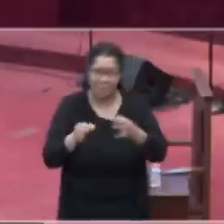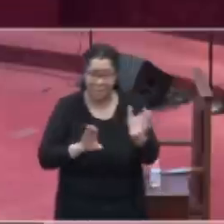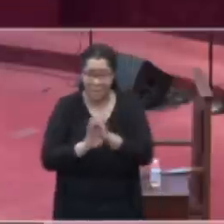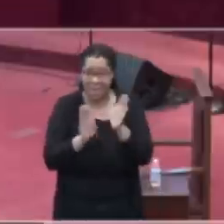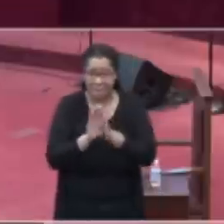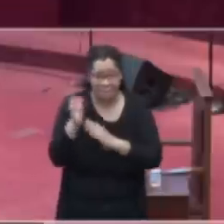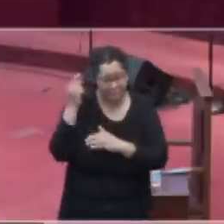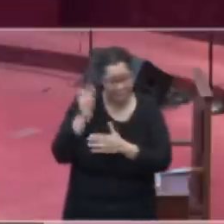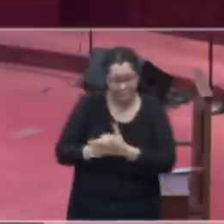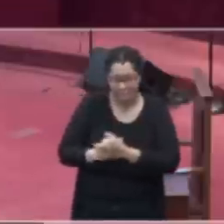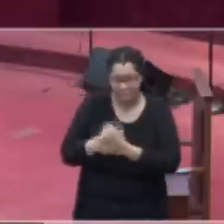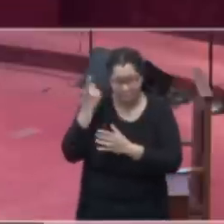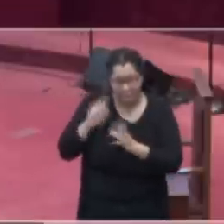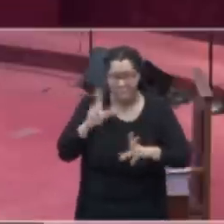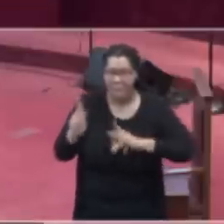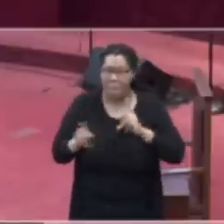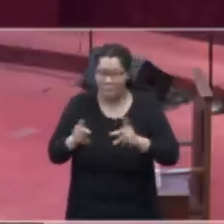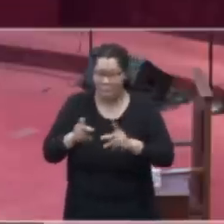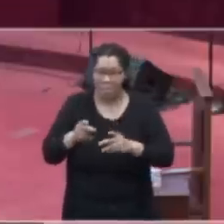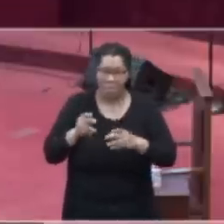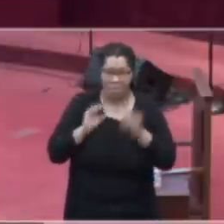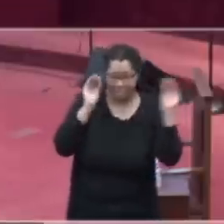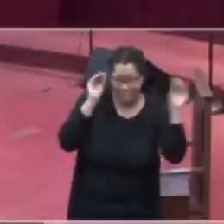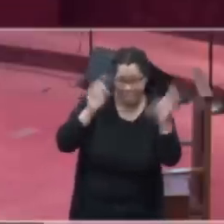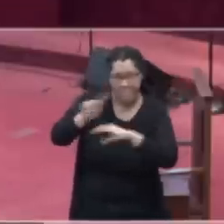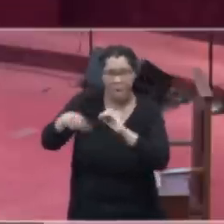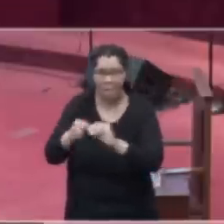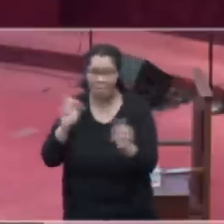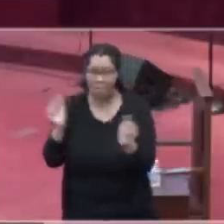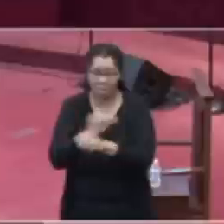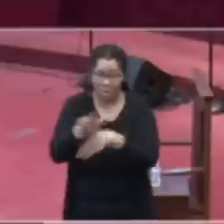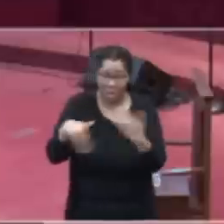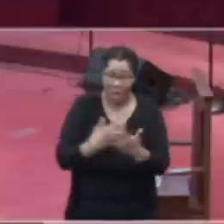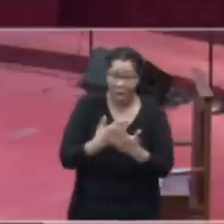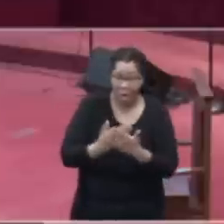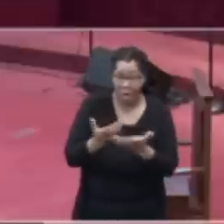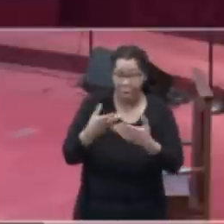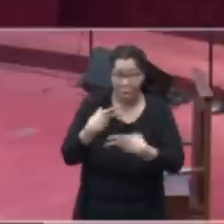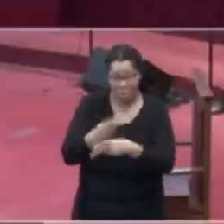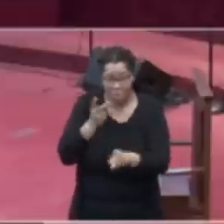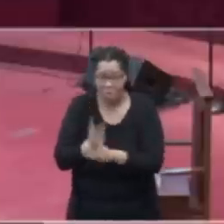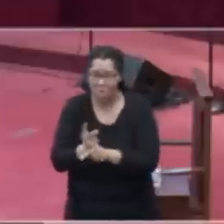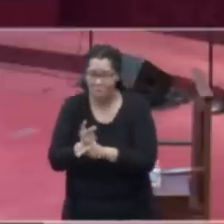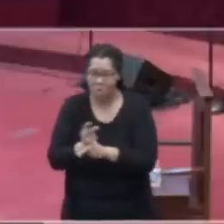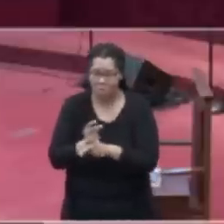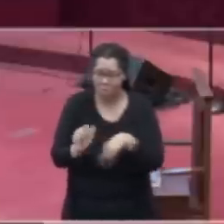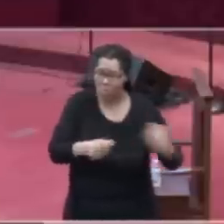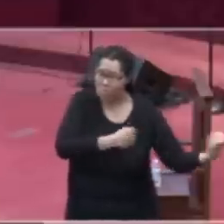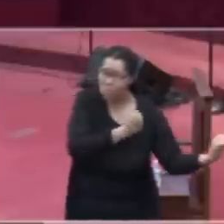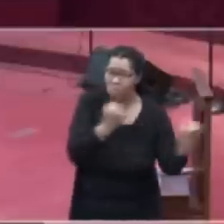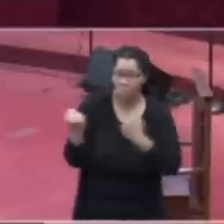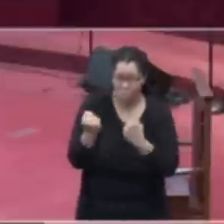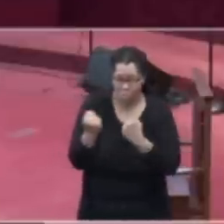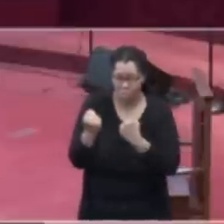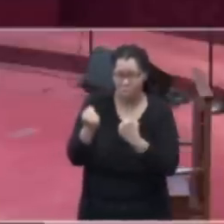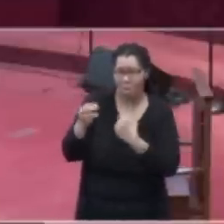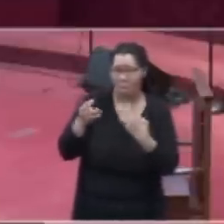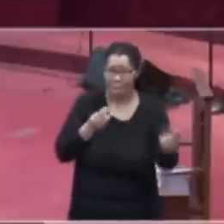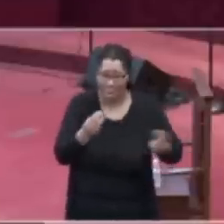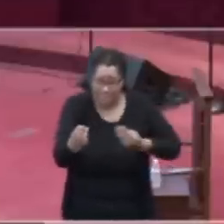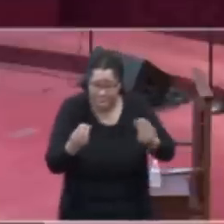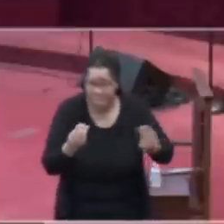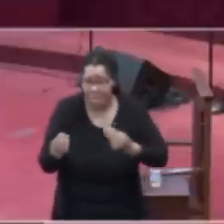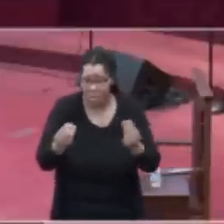in those he is referencing in his teaching. All of them intent on producing a harvest of ministry,